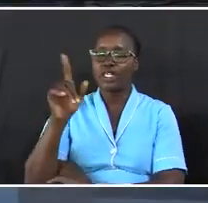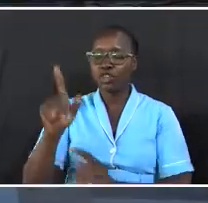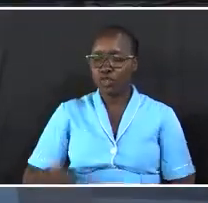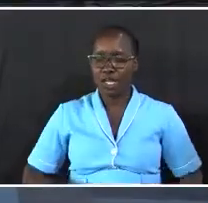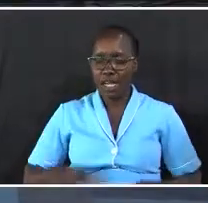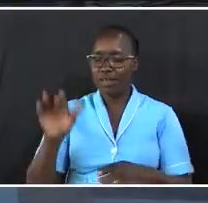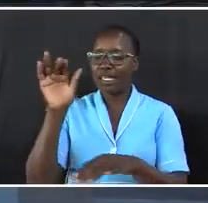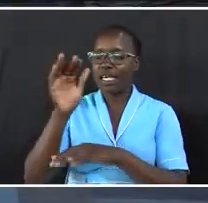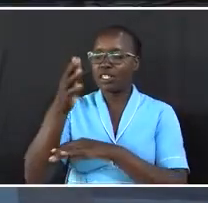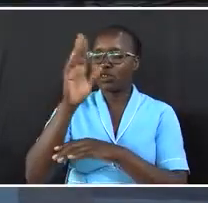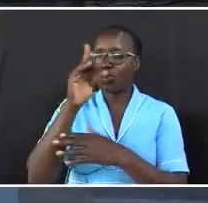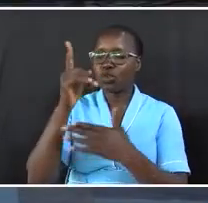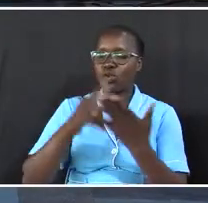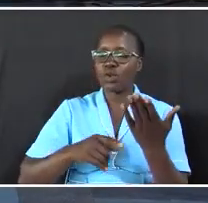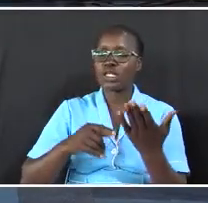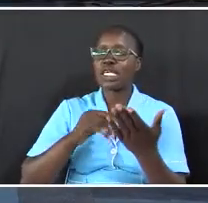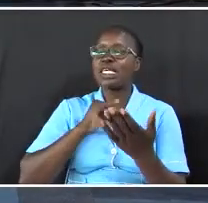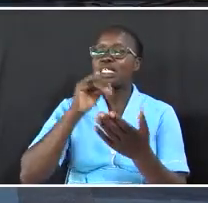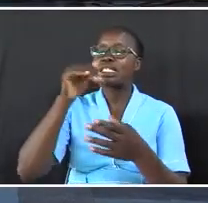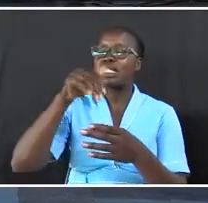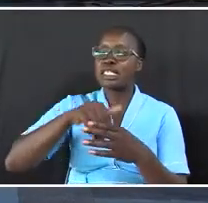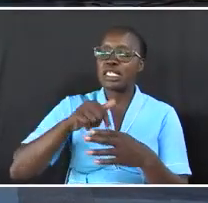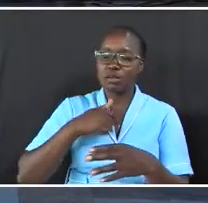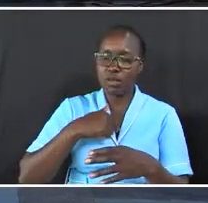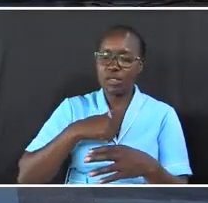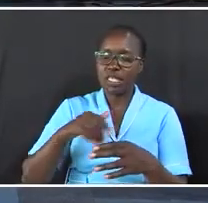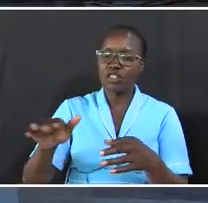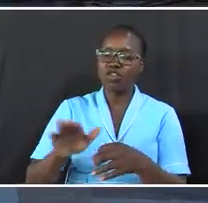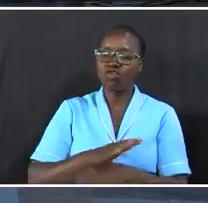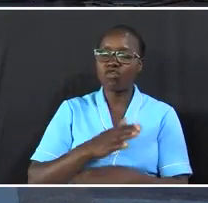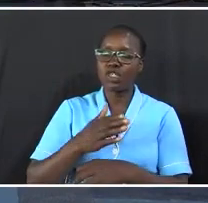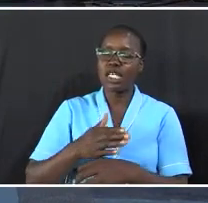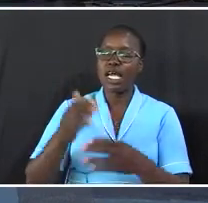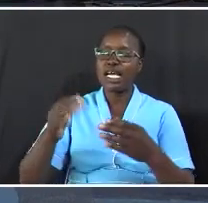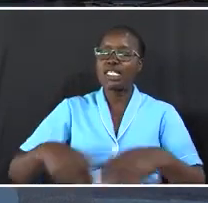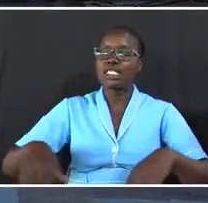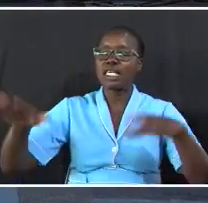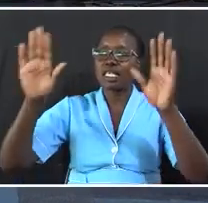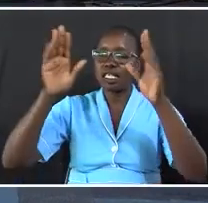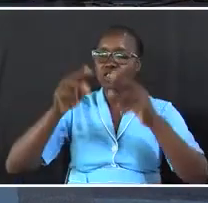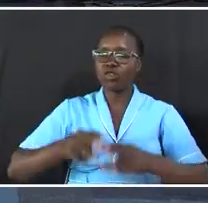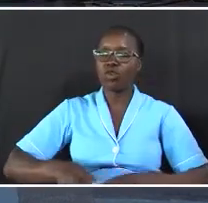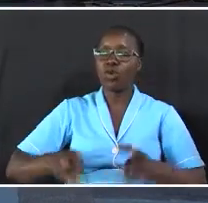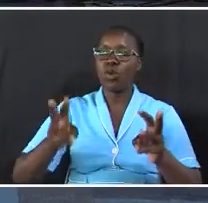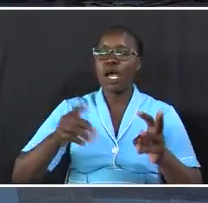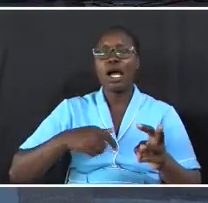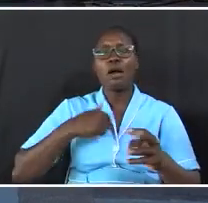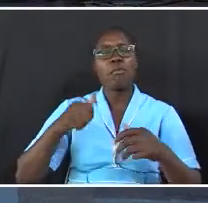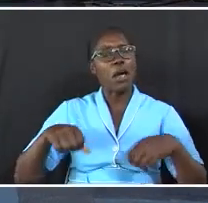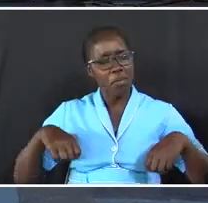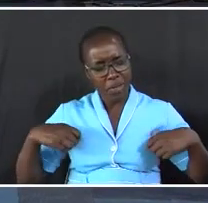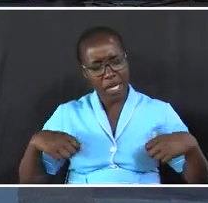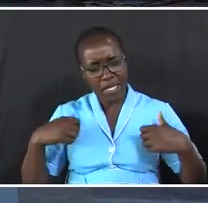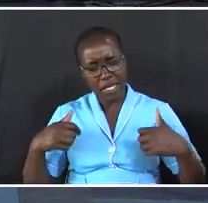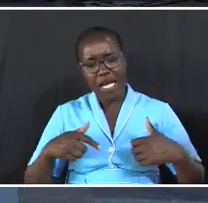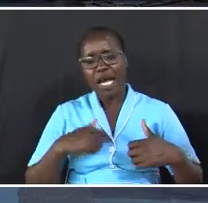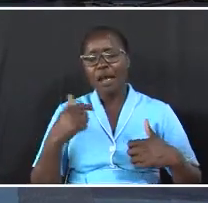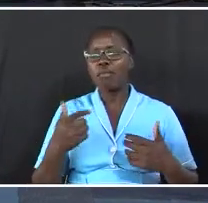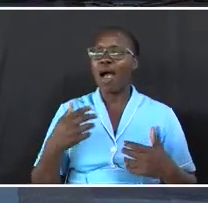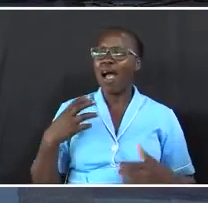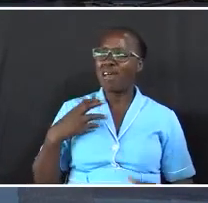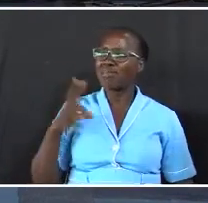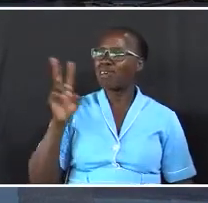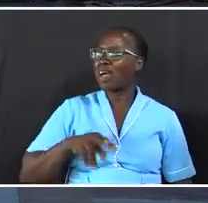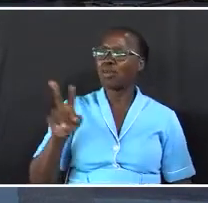and ask God, what is it in me that has not fully submitted to your will? Is it my pride? Is it my